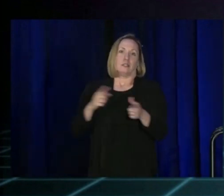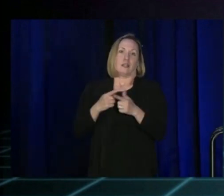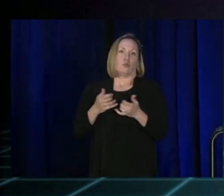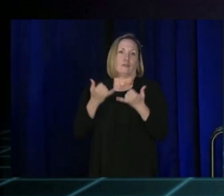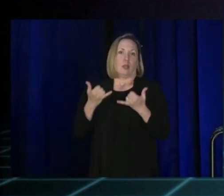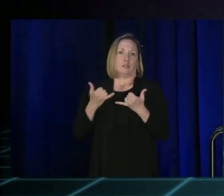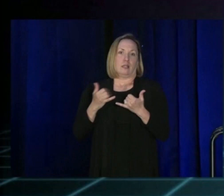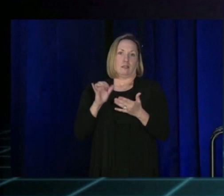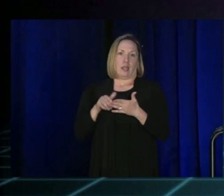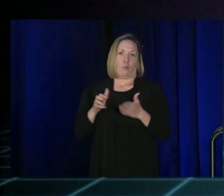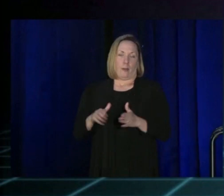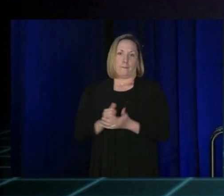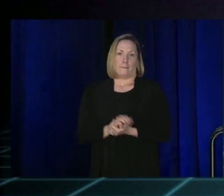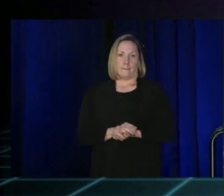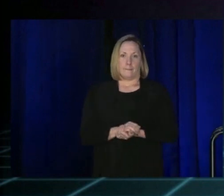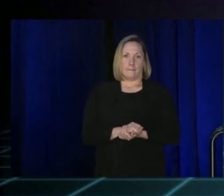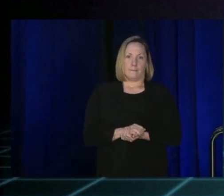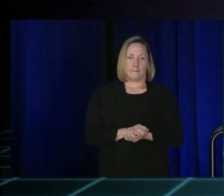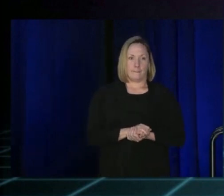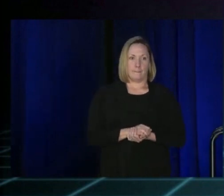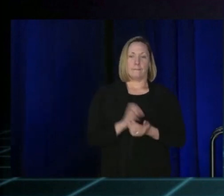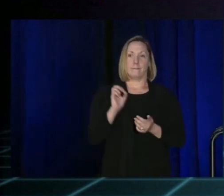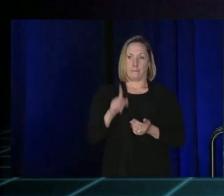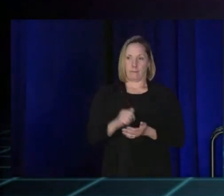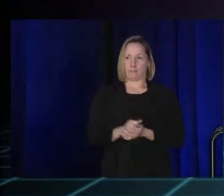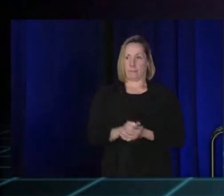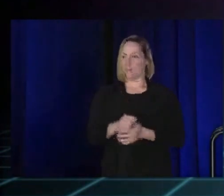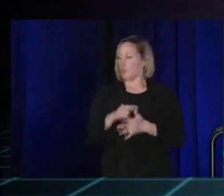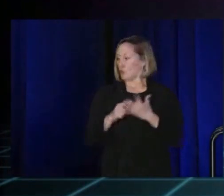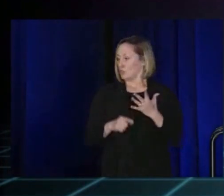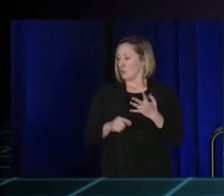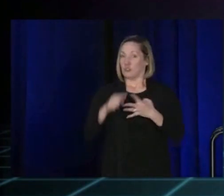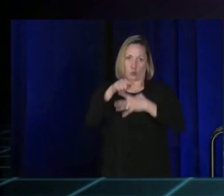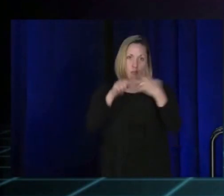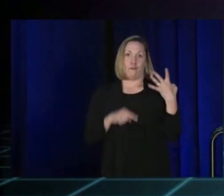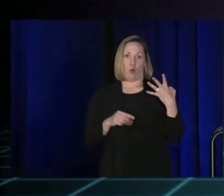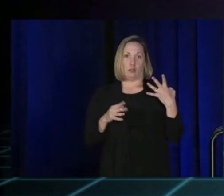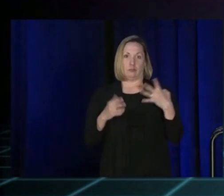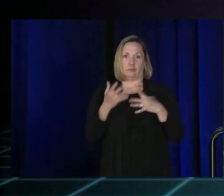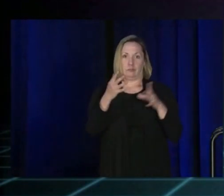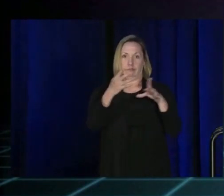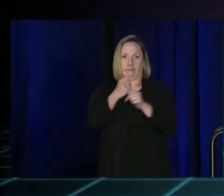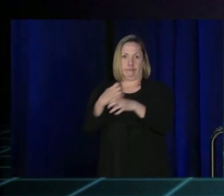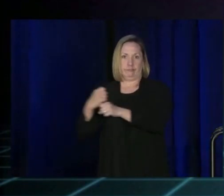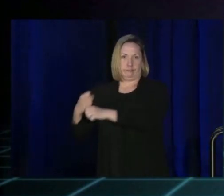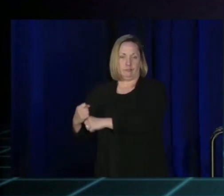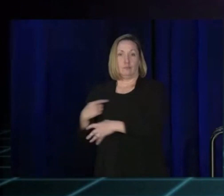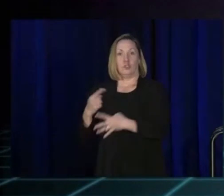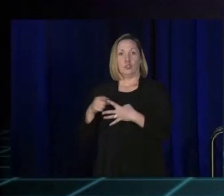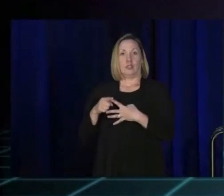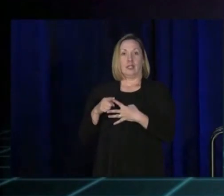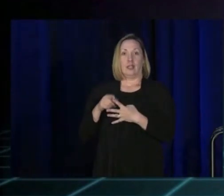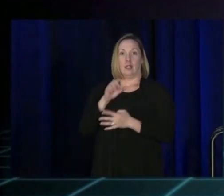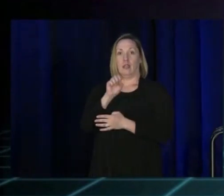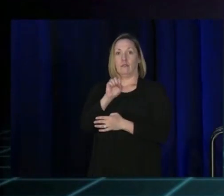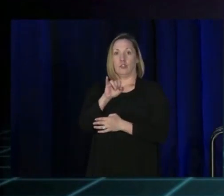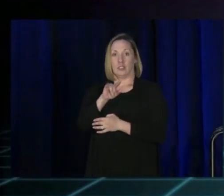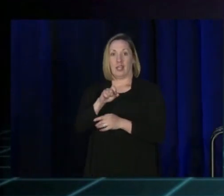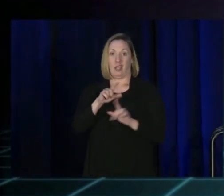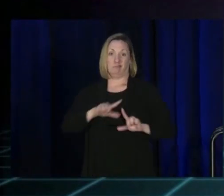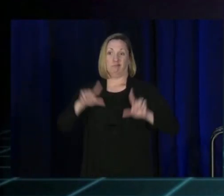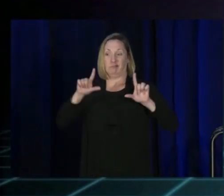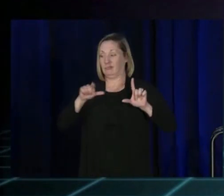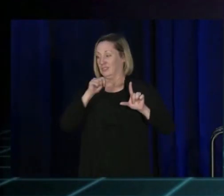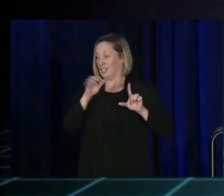that way. Okay, so those are the 4 of them, right? So you can have your site. It's not like